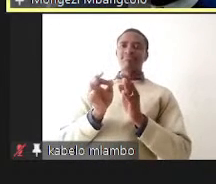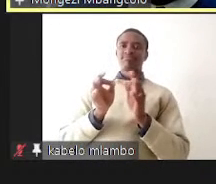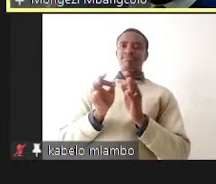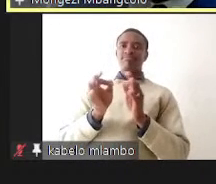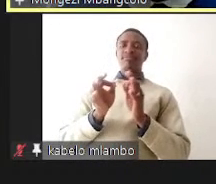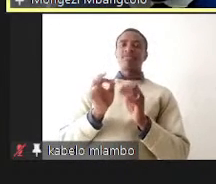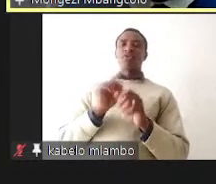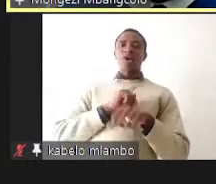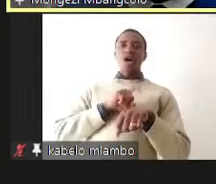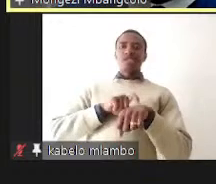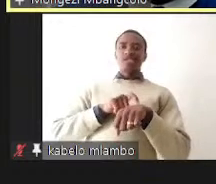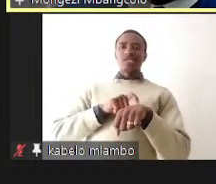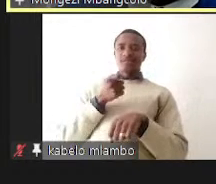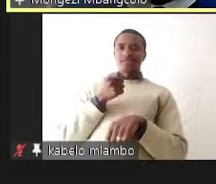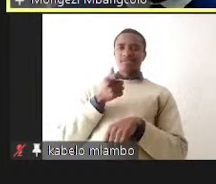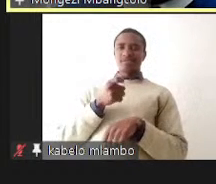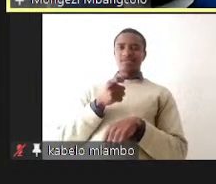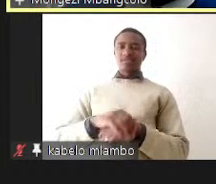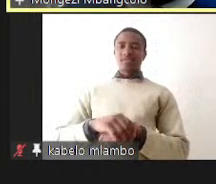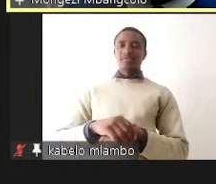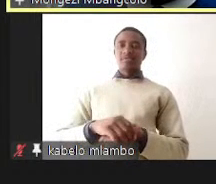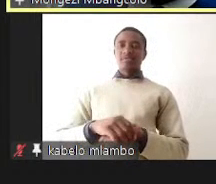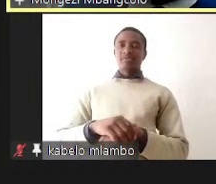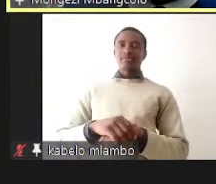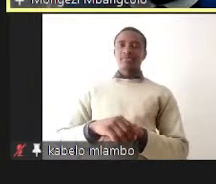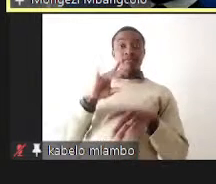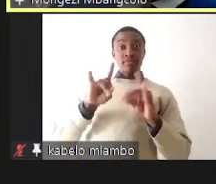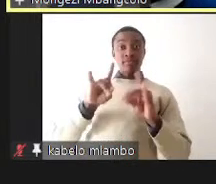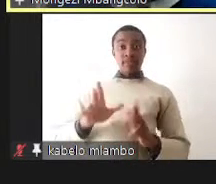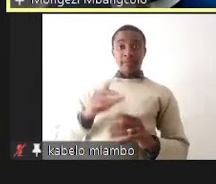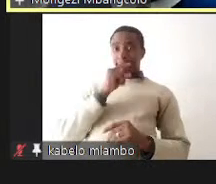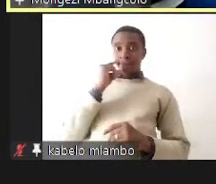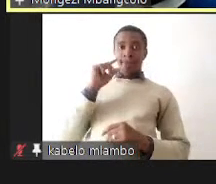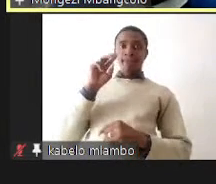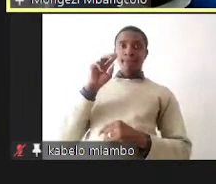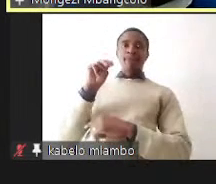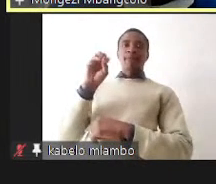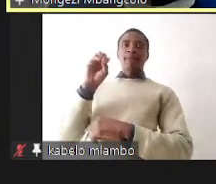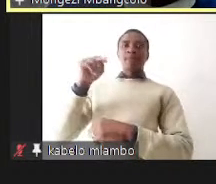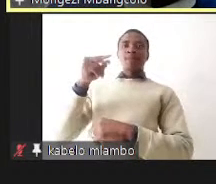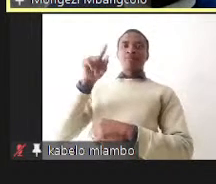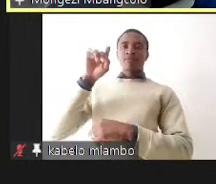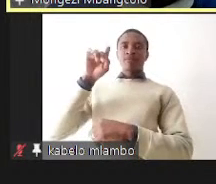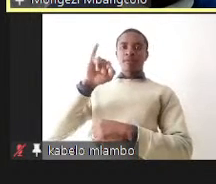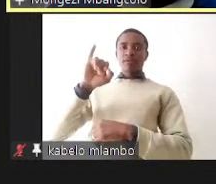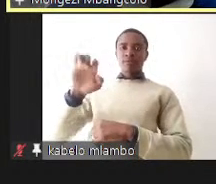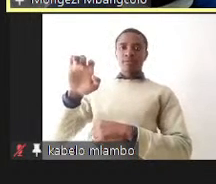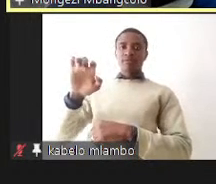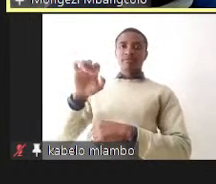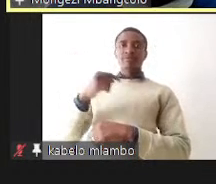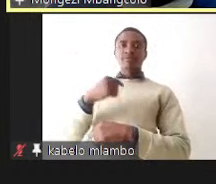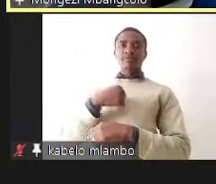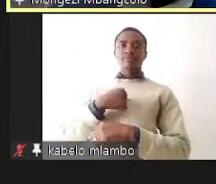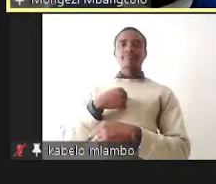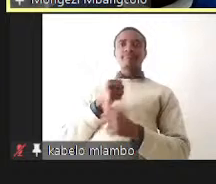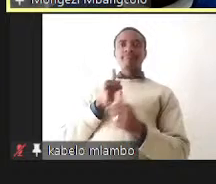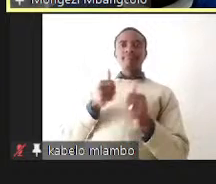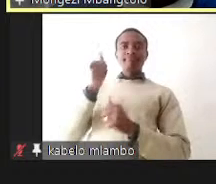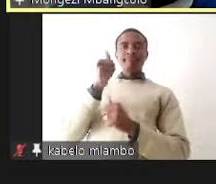time. Yes, thanks, Chairperson. My name is Mongezi Pangolo. I'm an official here at Dr.